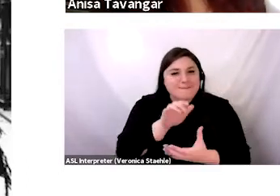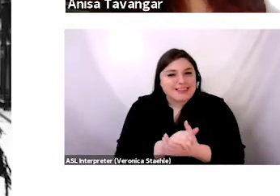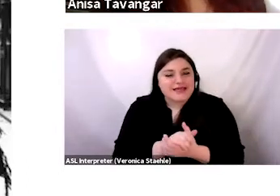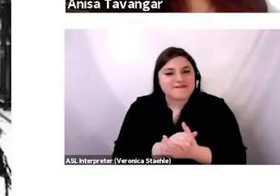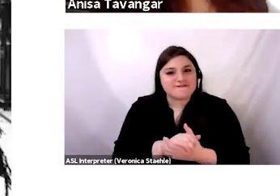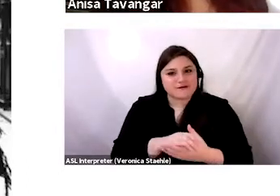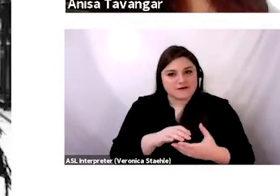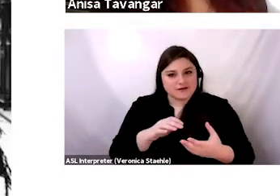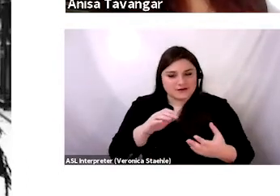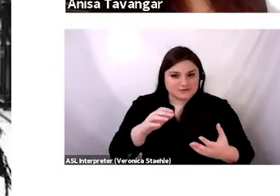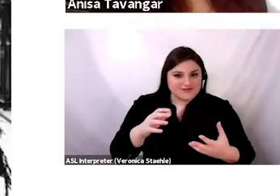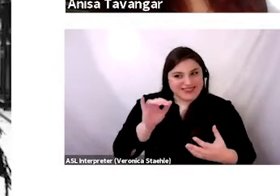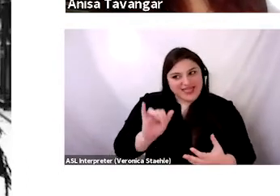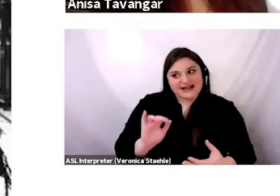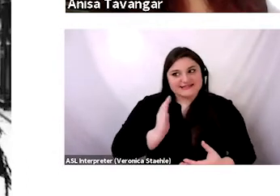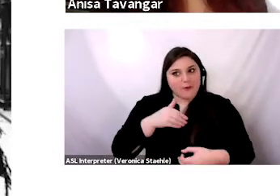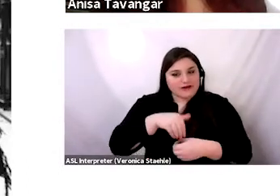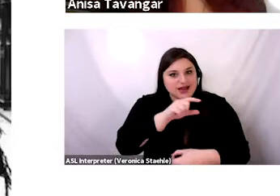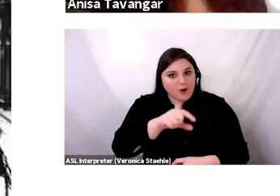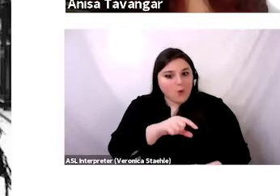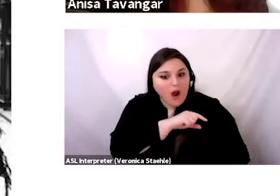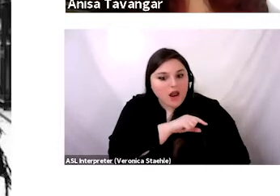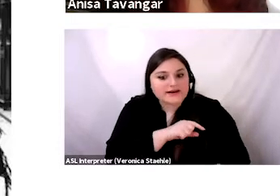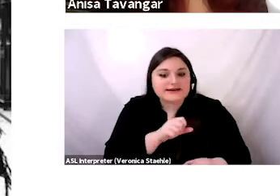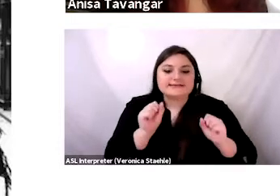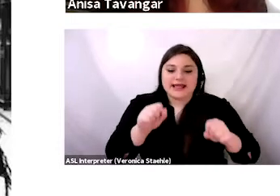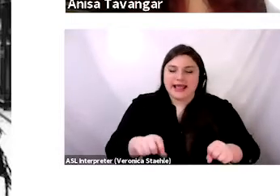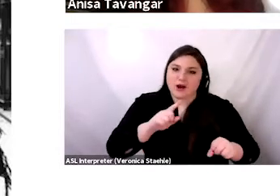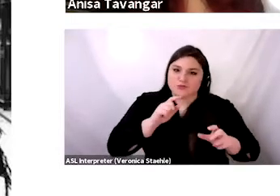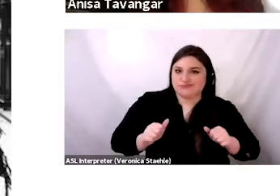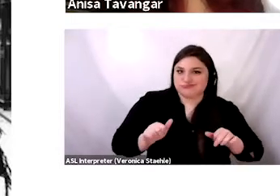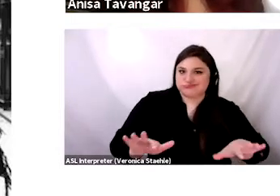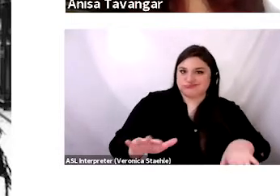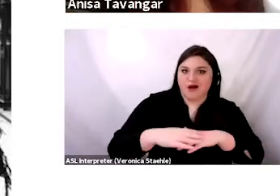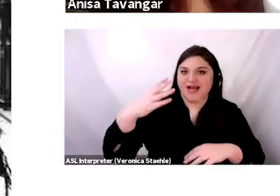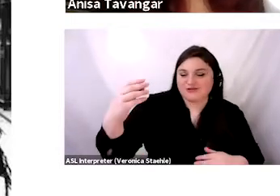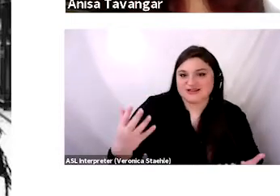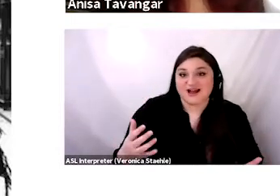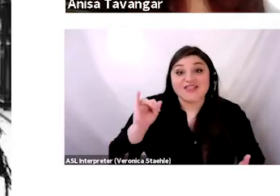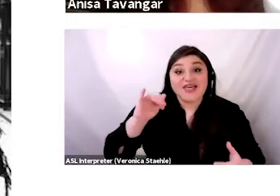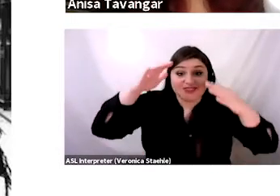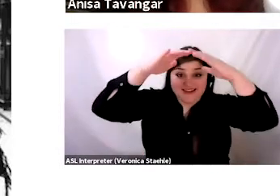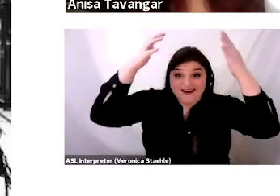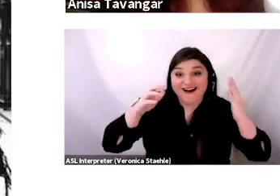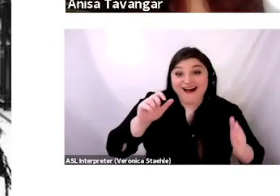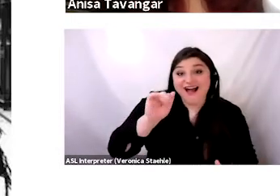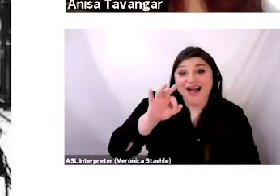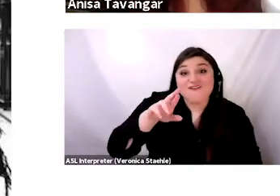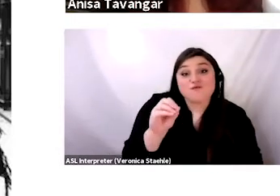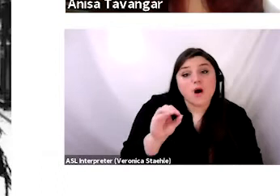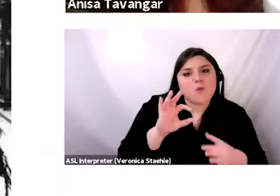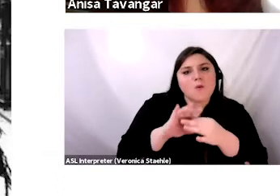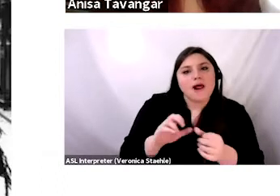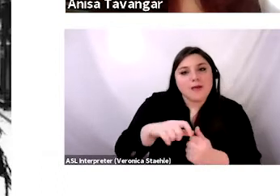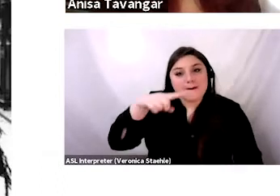wider qualities. So we think about, the symbol of the Afro and Black Power movement, how